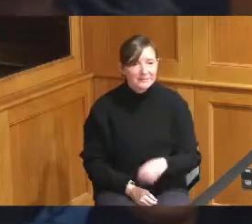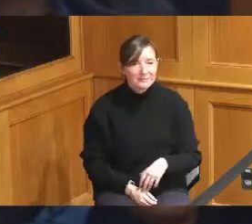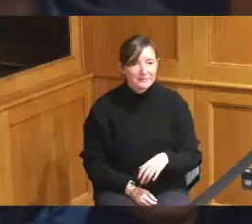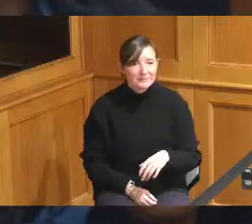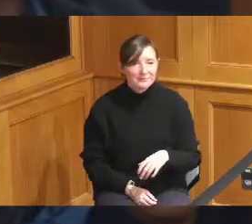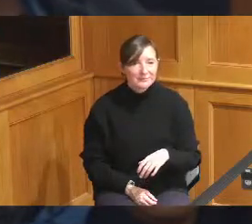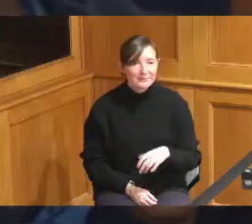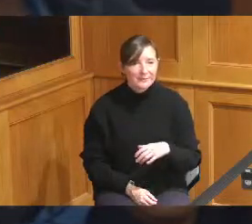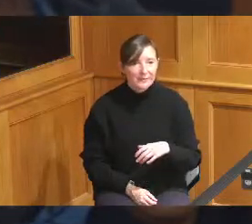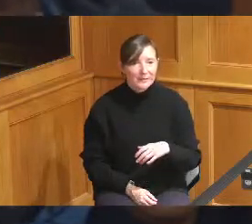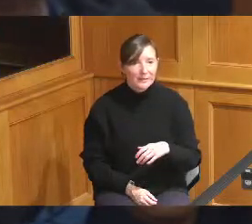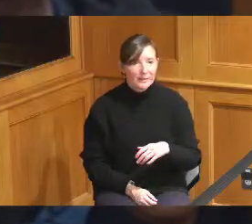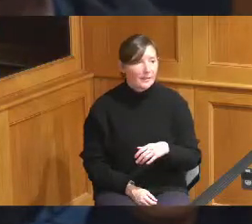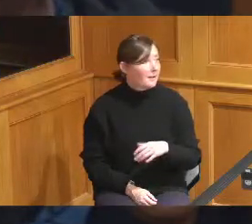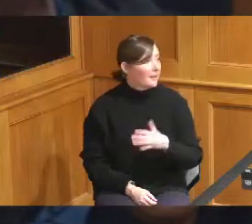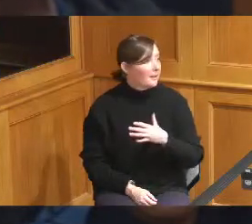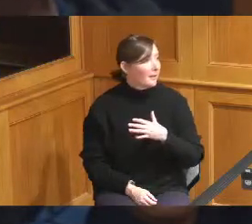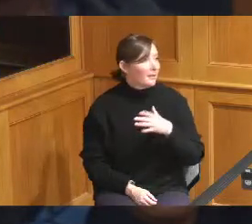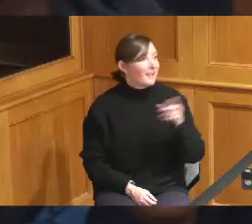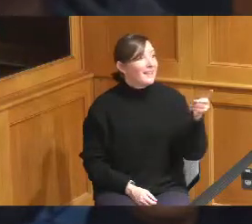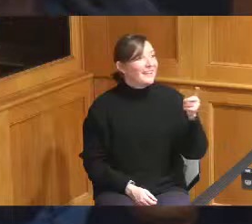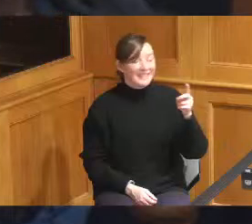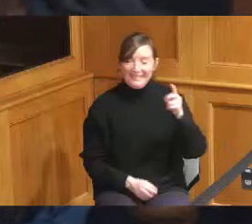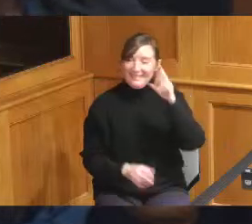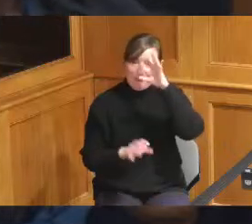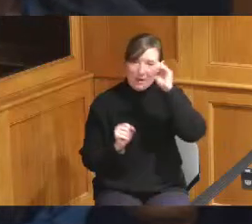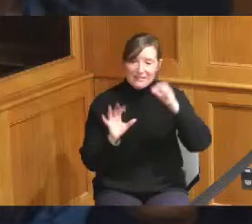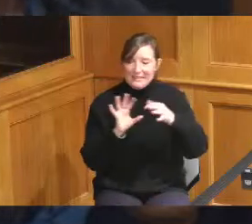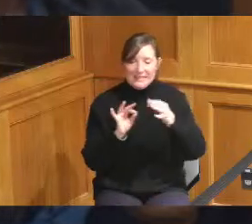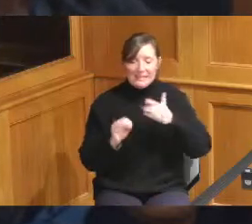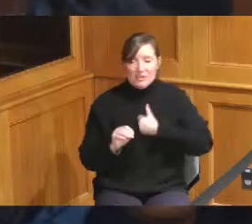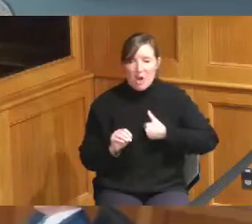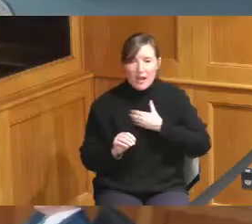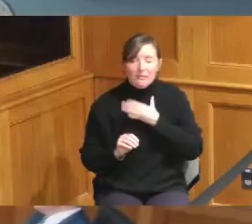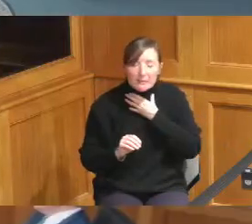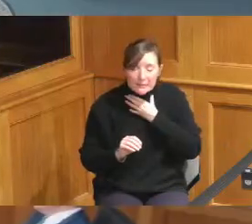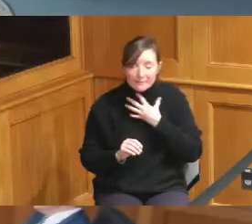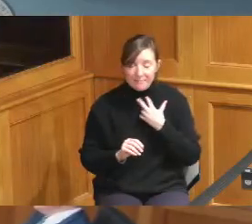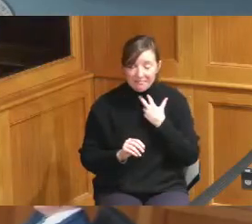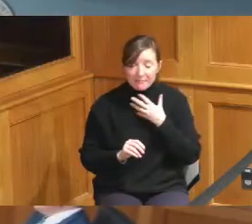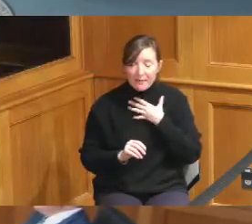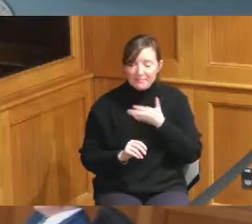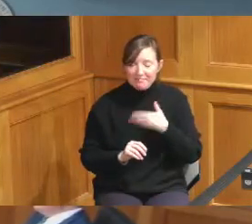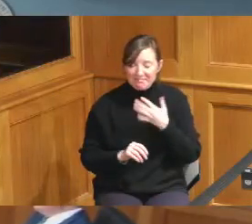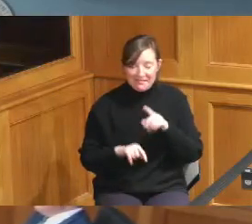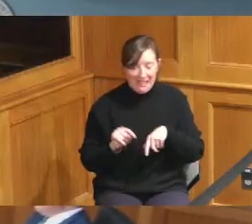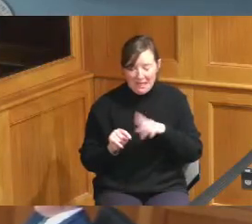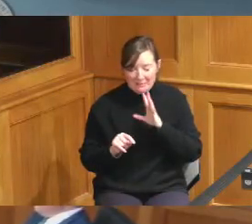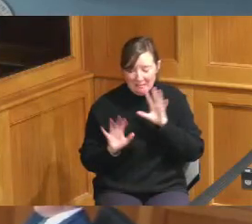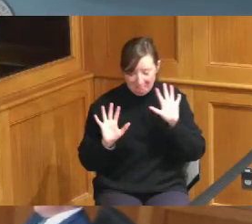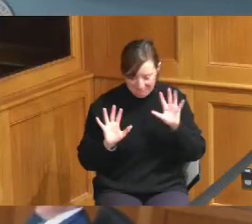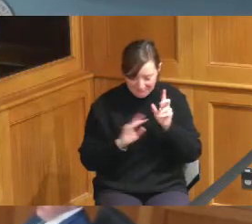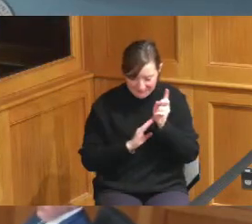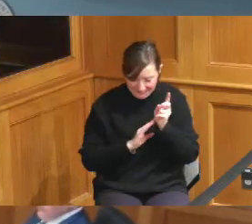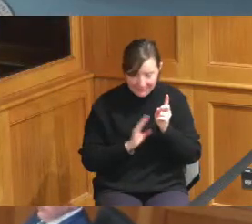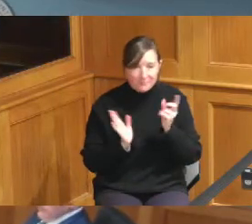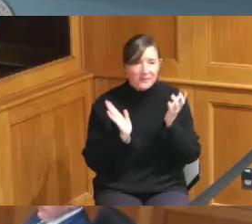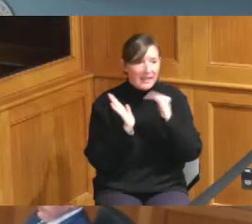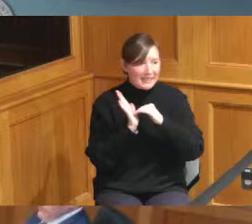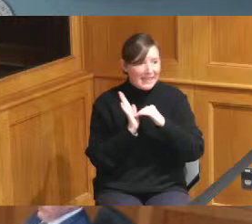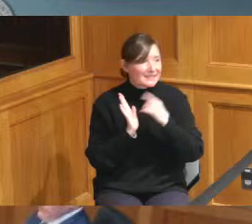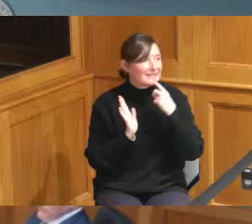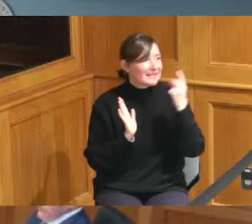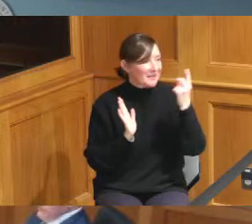I'm sorry, I got caught up. I got choked up for a second. I'll open it up to Vice President Driehaus, and then I'll say something, then